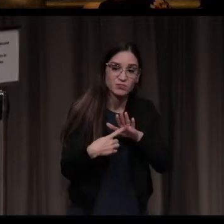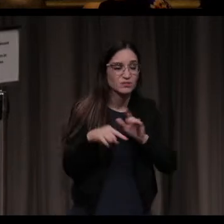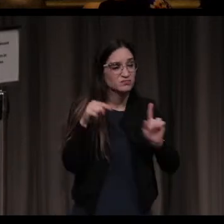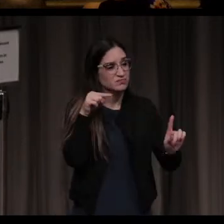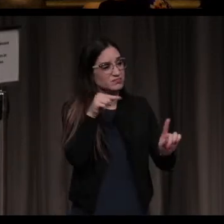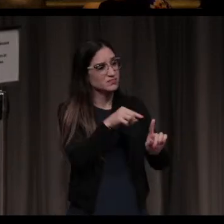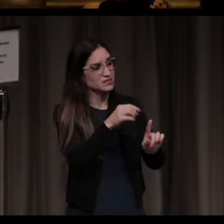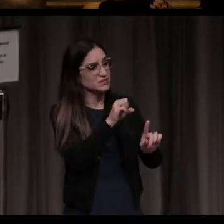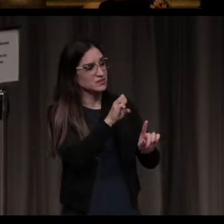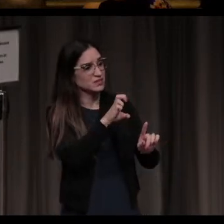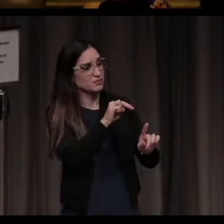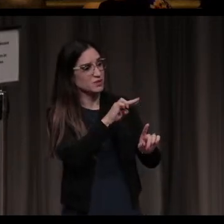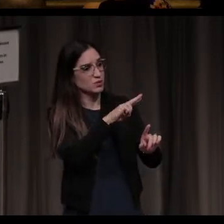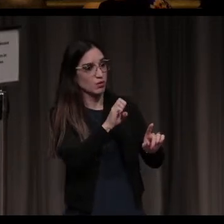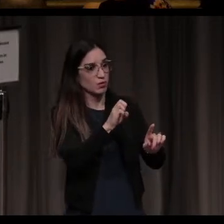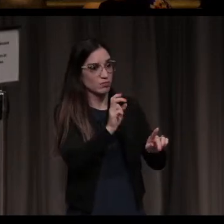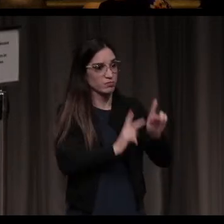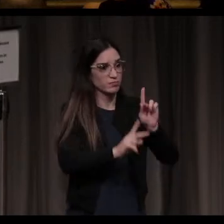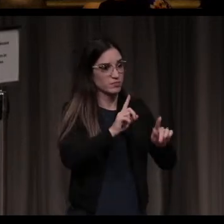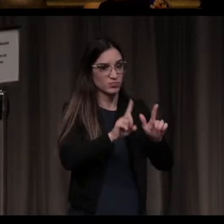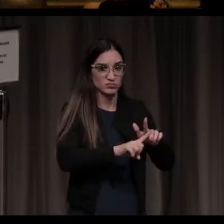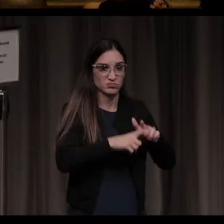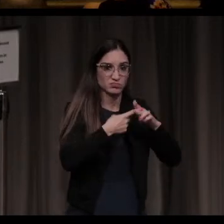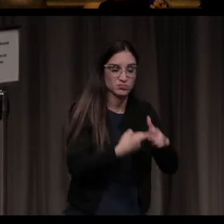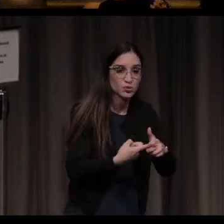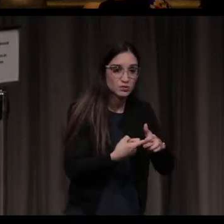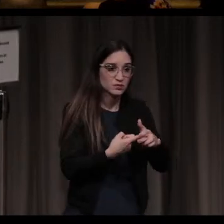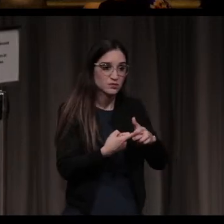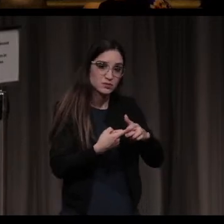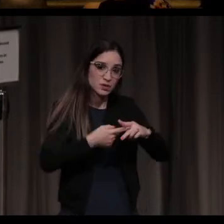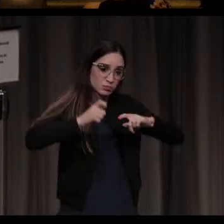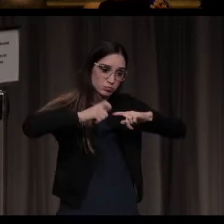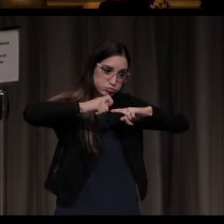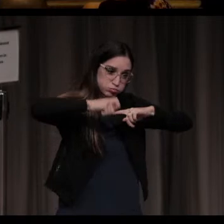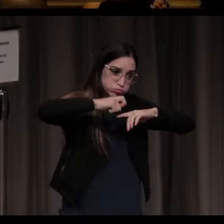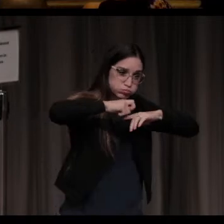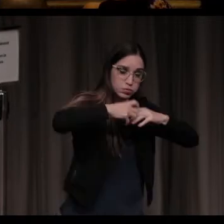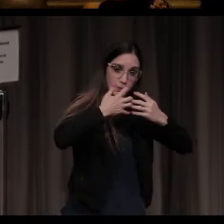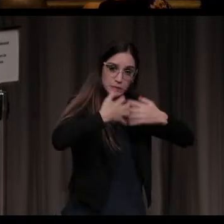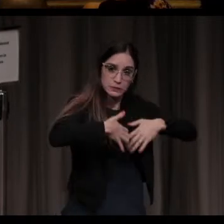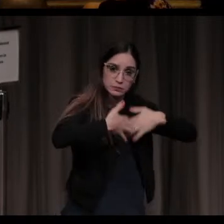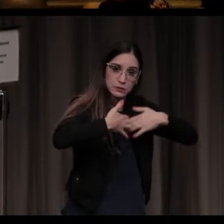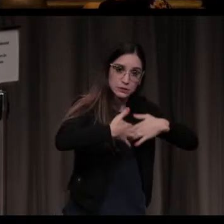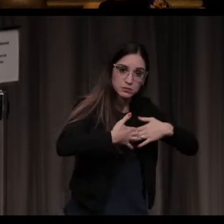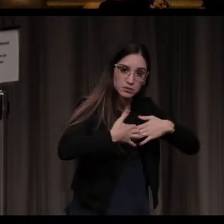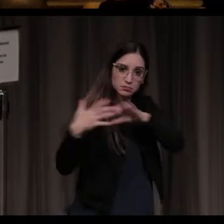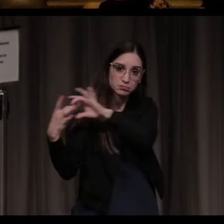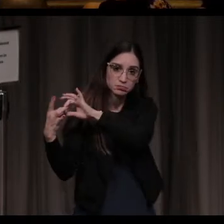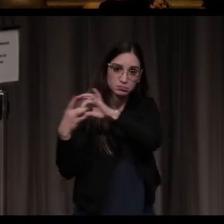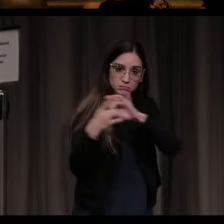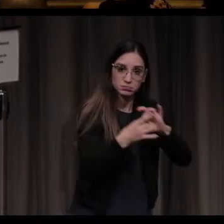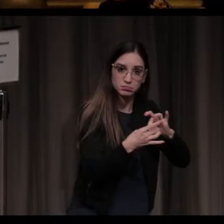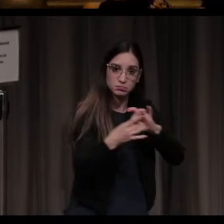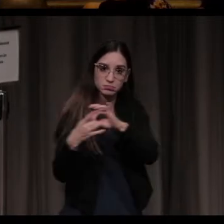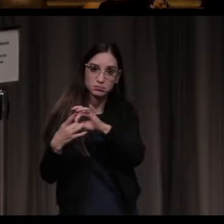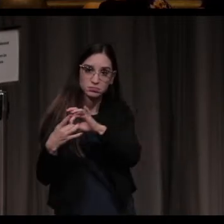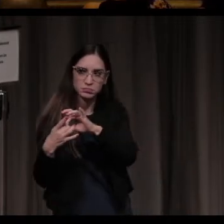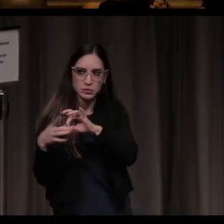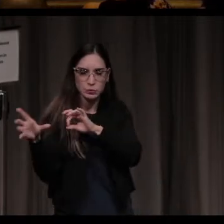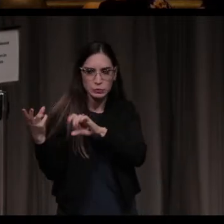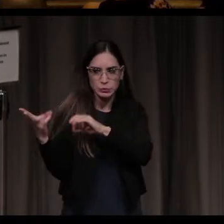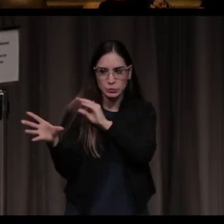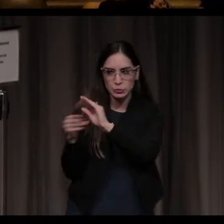people to utilize sewing machines in really bright, ostentatious colors is not belated, or it's not, you know, copying